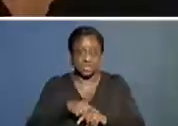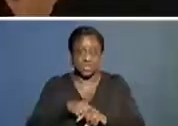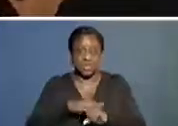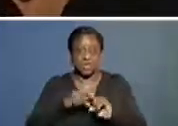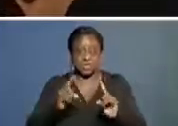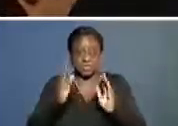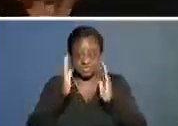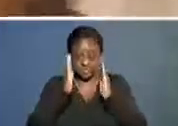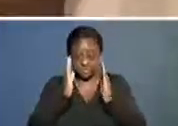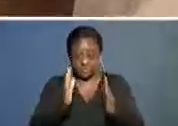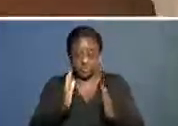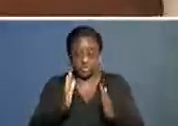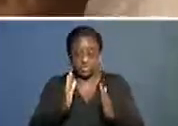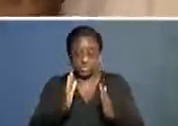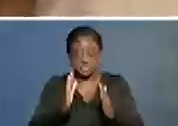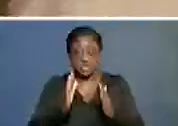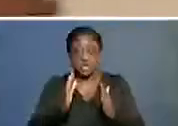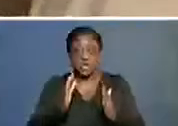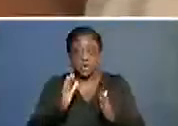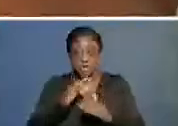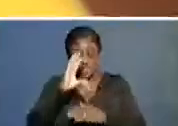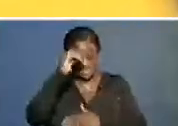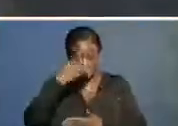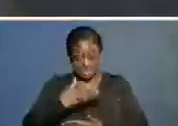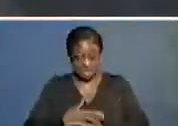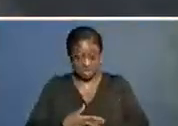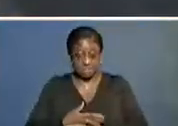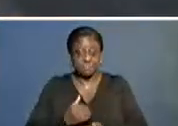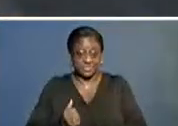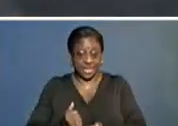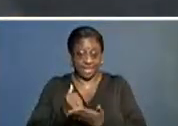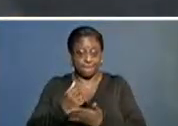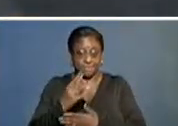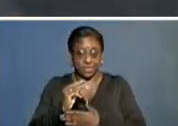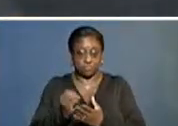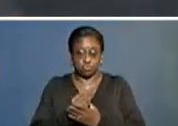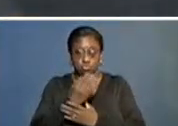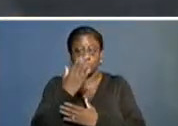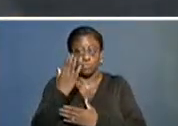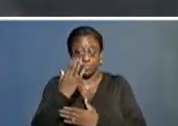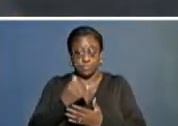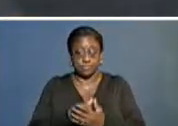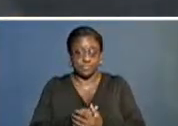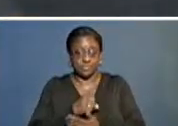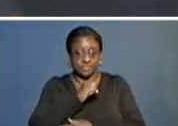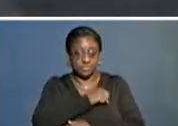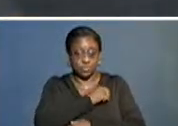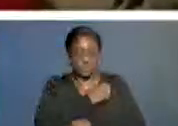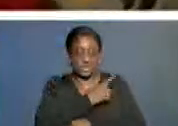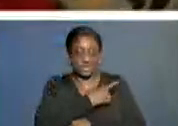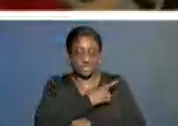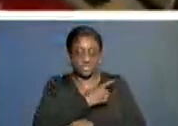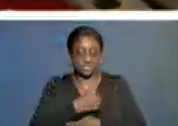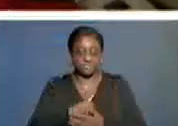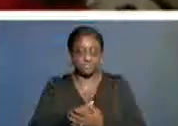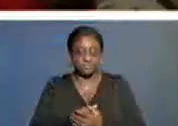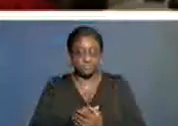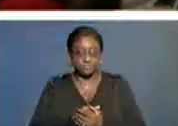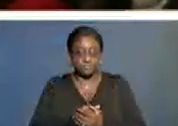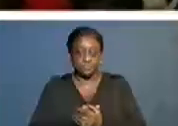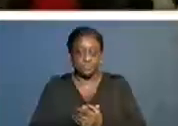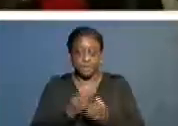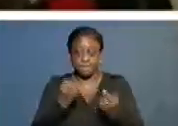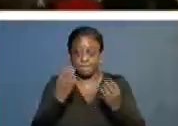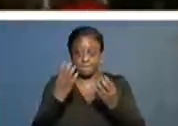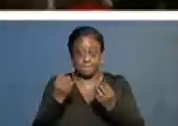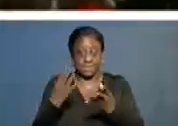on raising her son, Jai. For the Bahamas Tonight, the Northern Edition, I'm Simone Davis. Well,